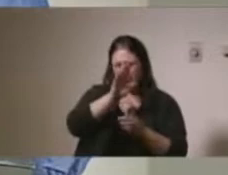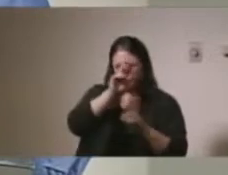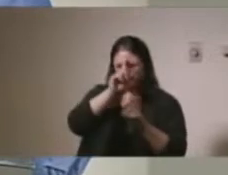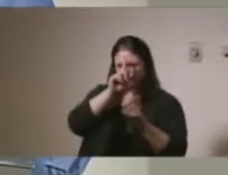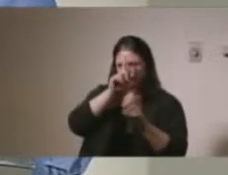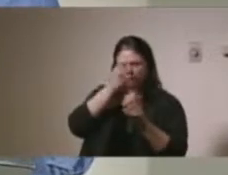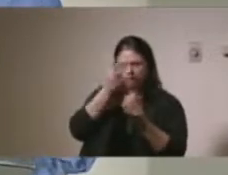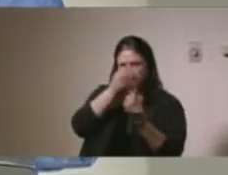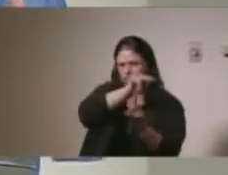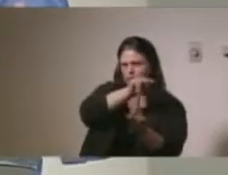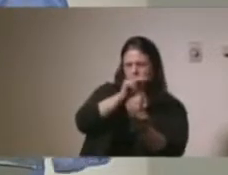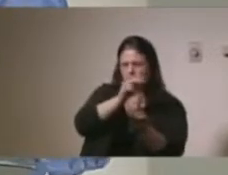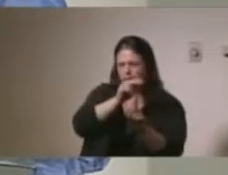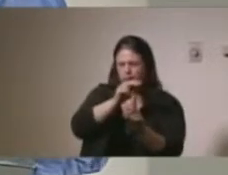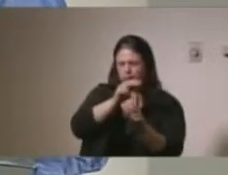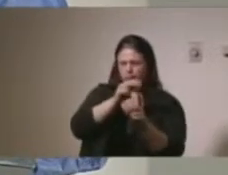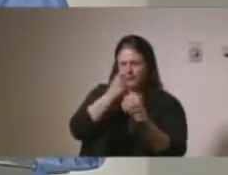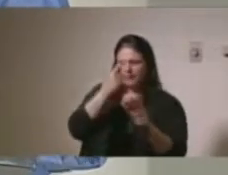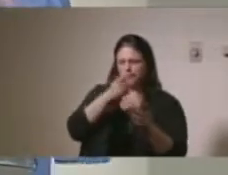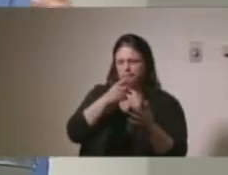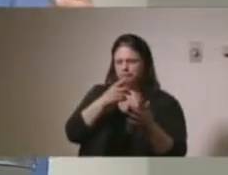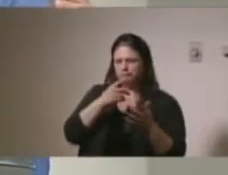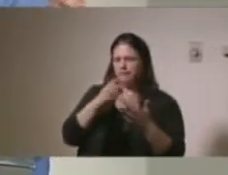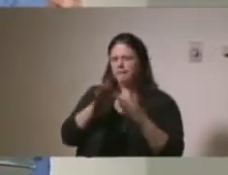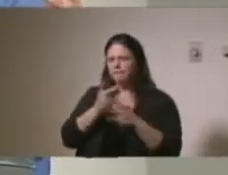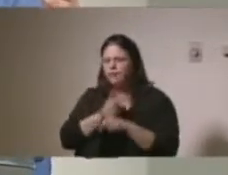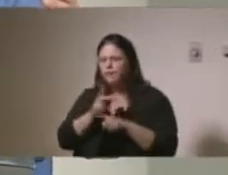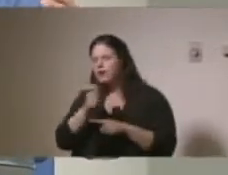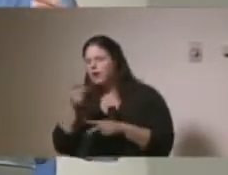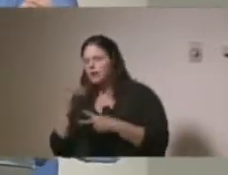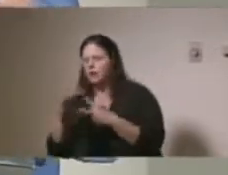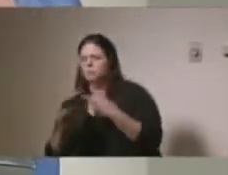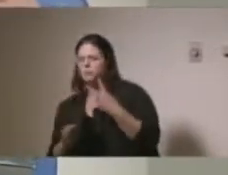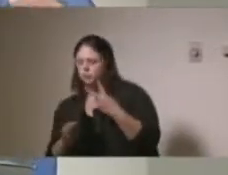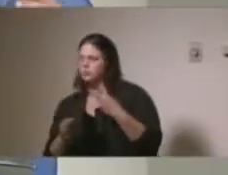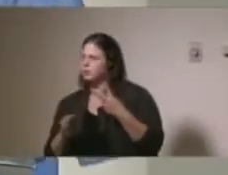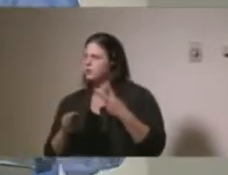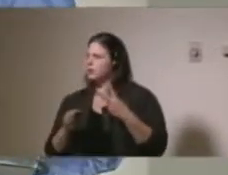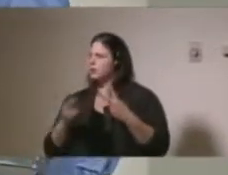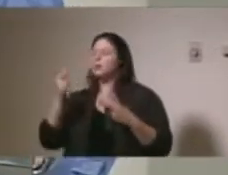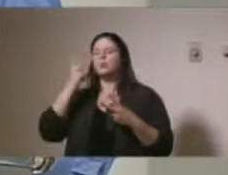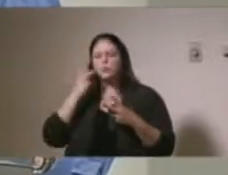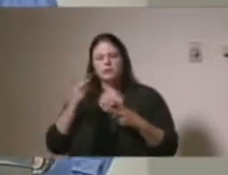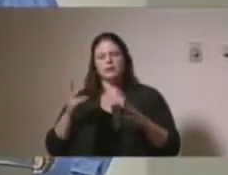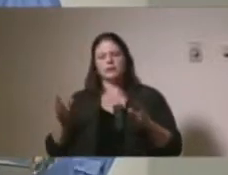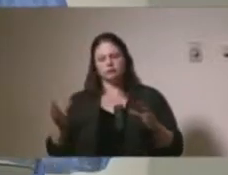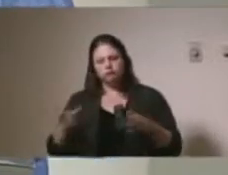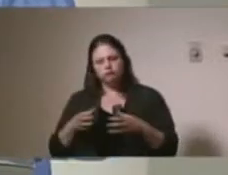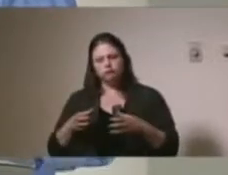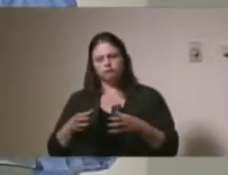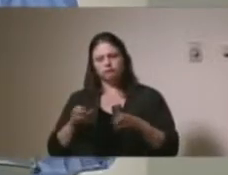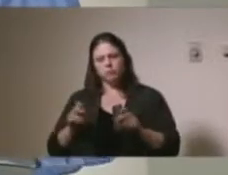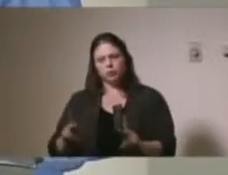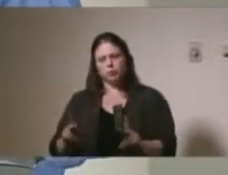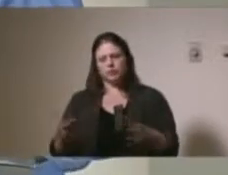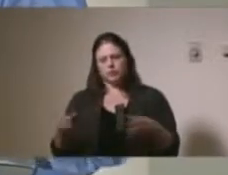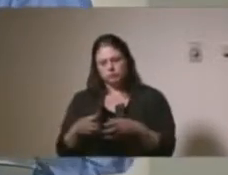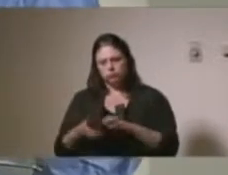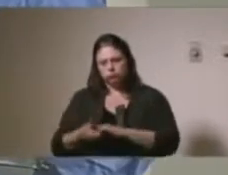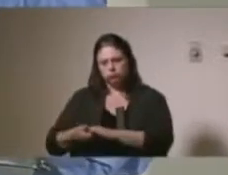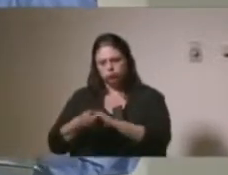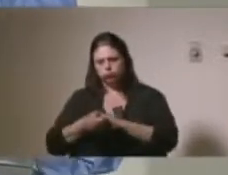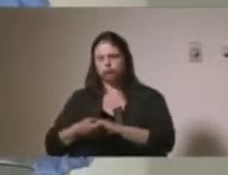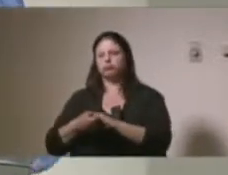there is alternatives. So we see this as an opportunity to rebuild the progressive base and, again, start to put forward alternatives that more reflects